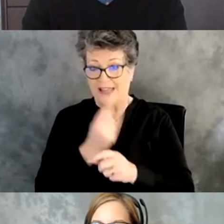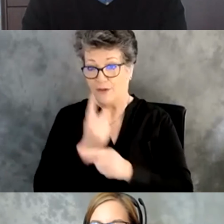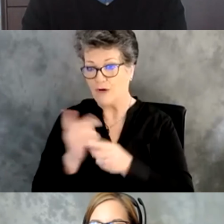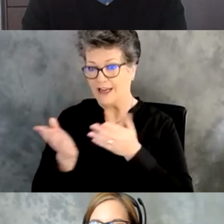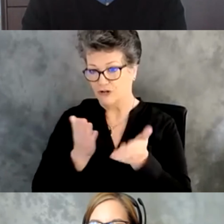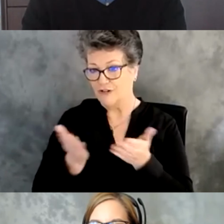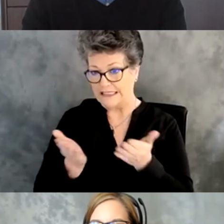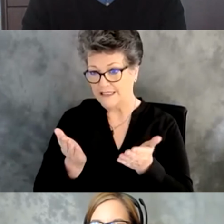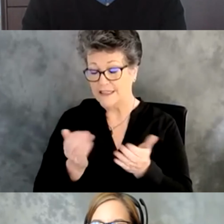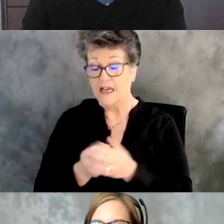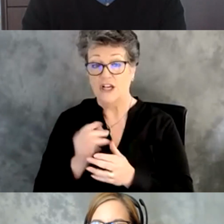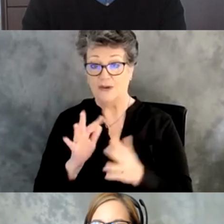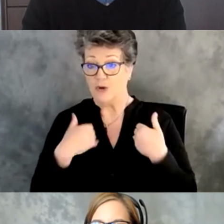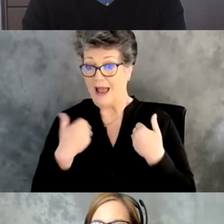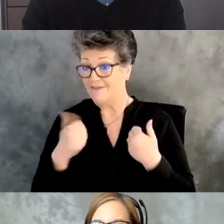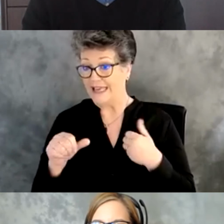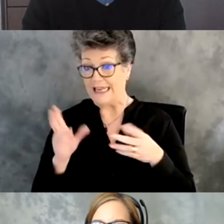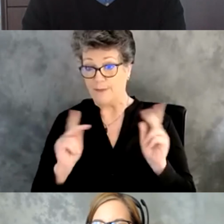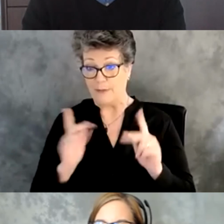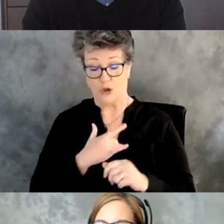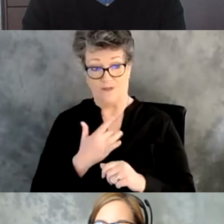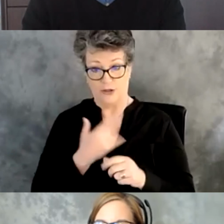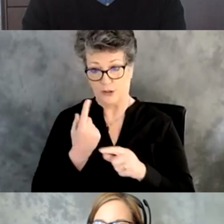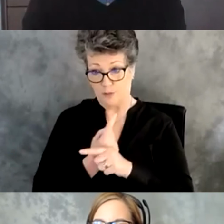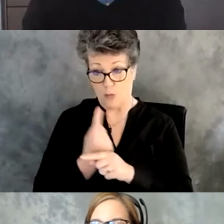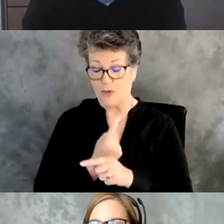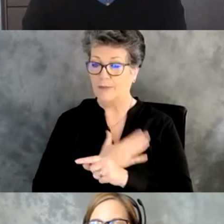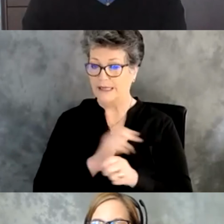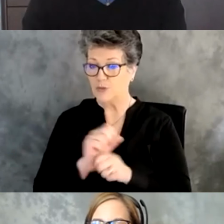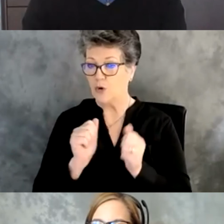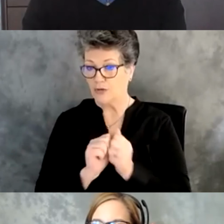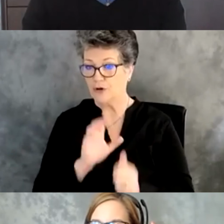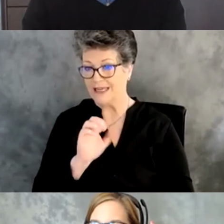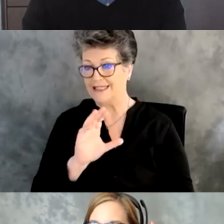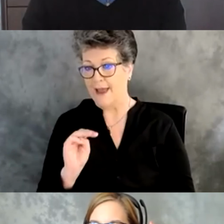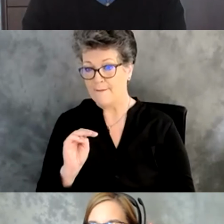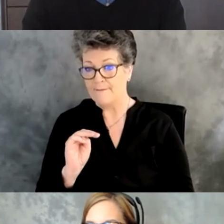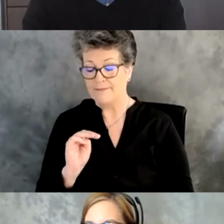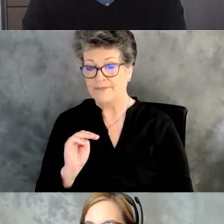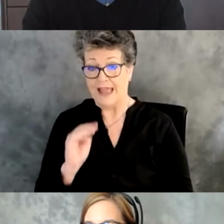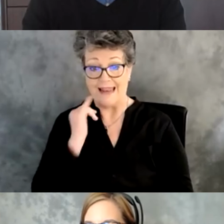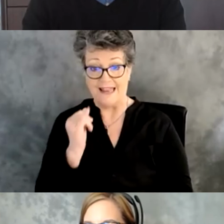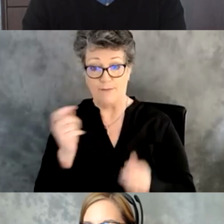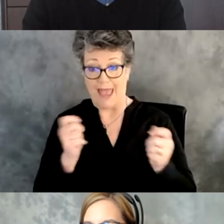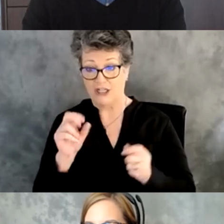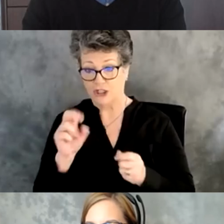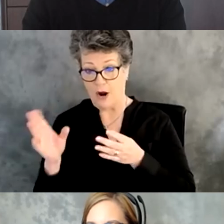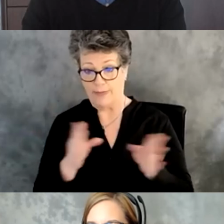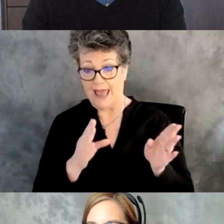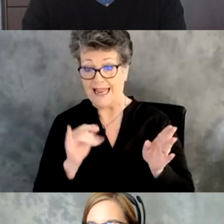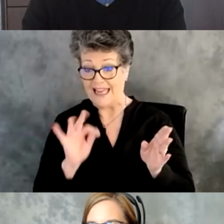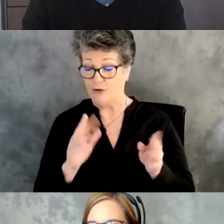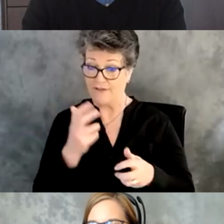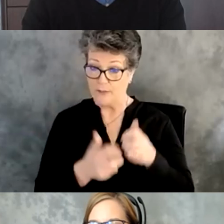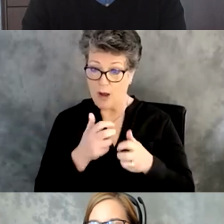services. So if you have anyone that you feel is appropriate, please work with your managed care plan. And if you're having trouble with